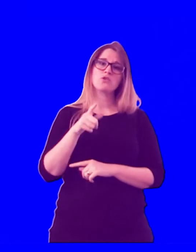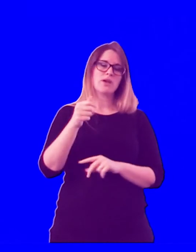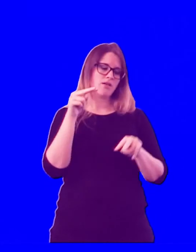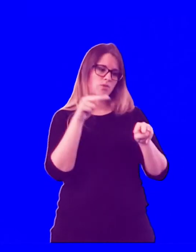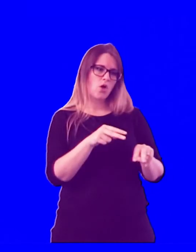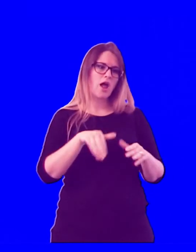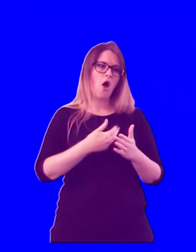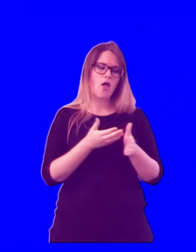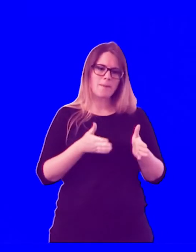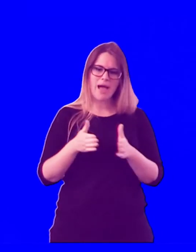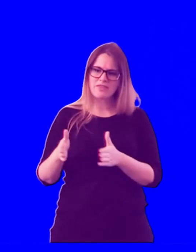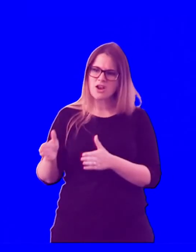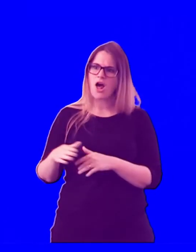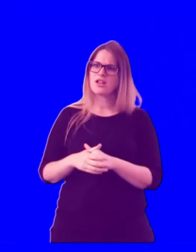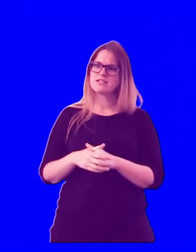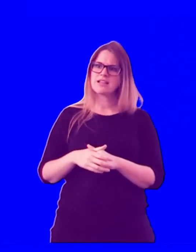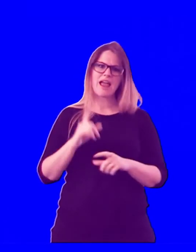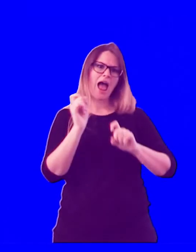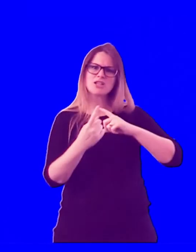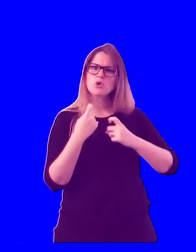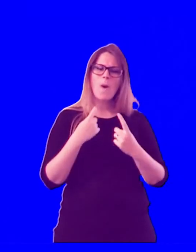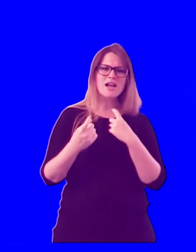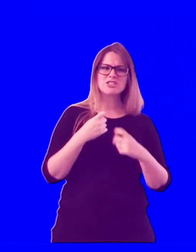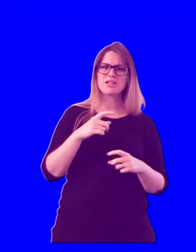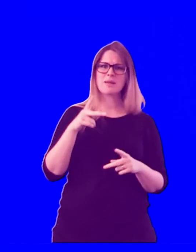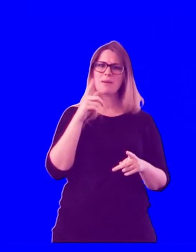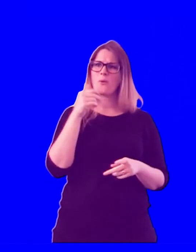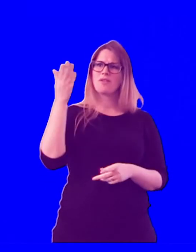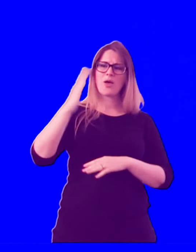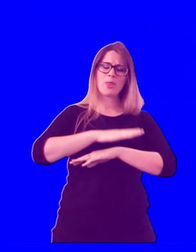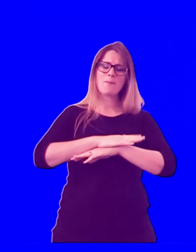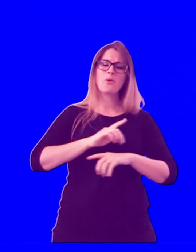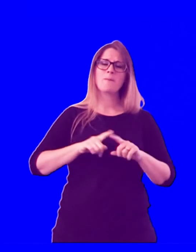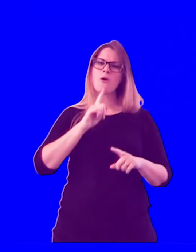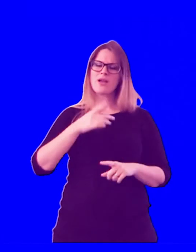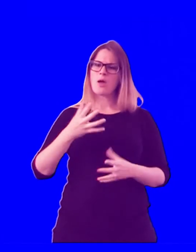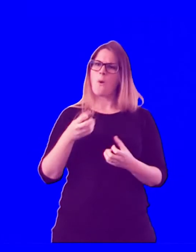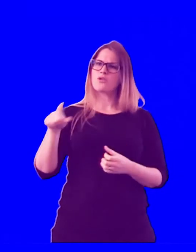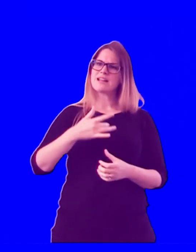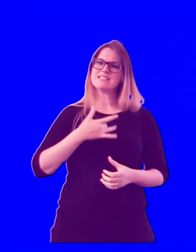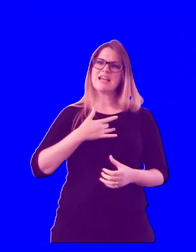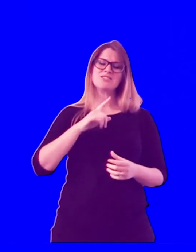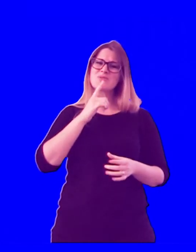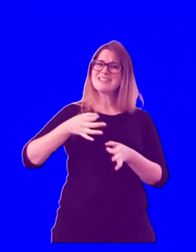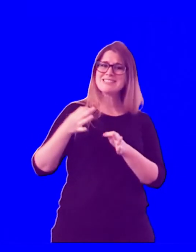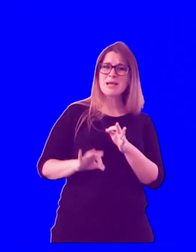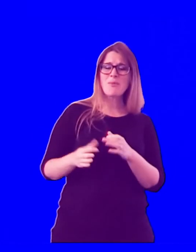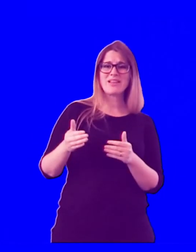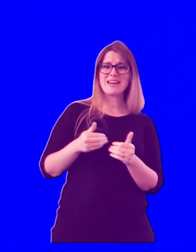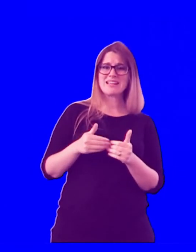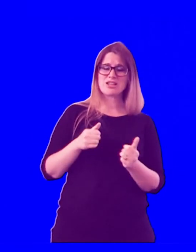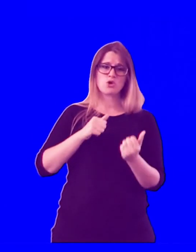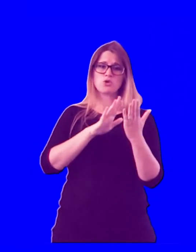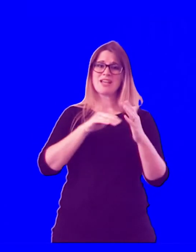look at the methodology, drill down, ask questions of the people behind the table, but really get a sense of how simple and easy it is to